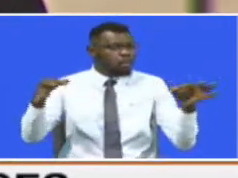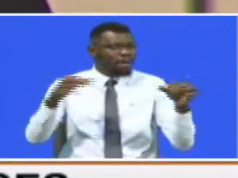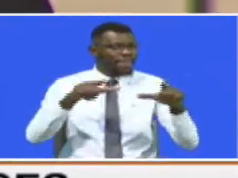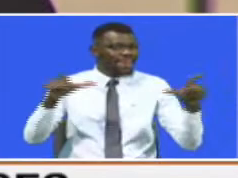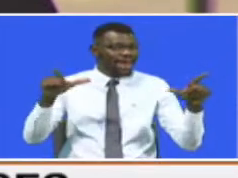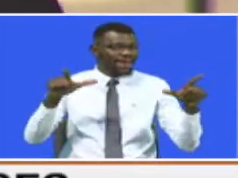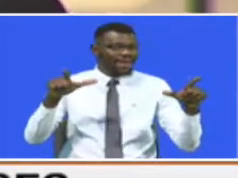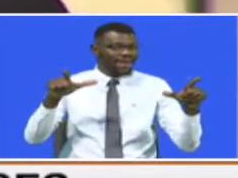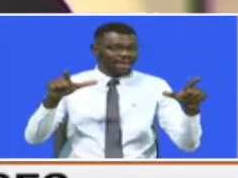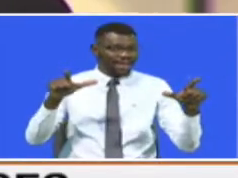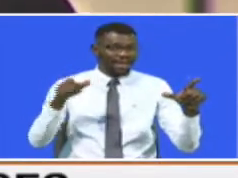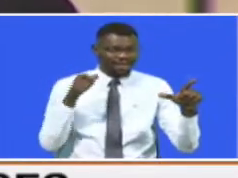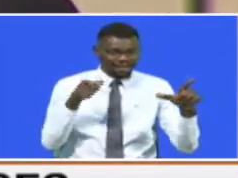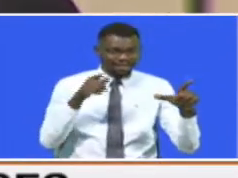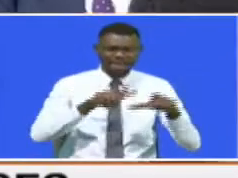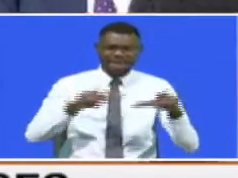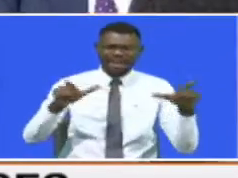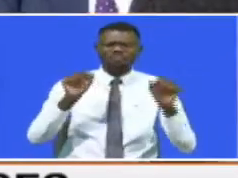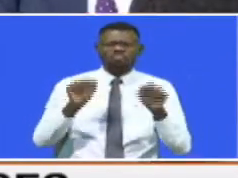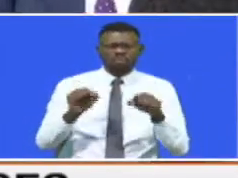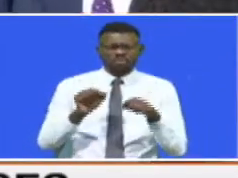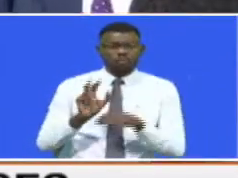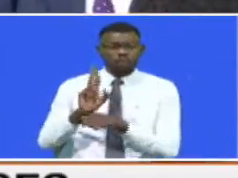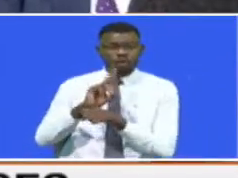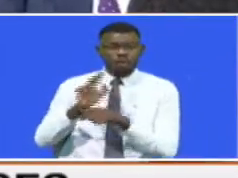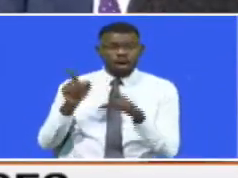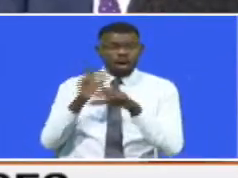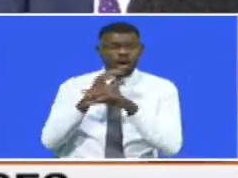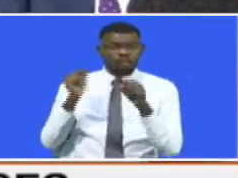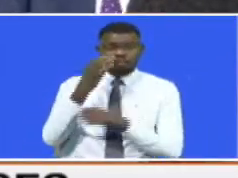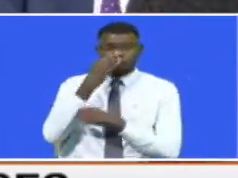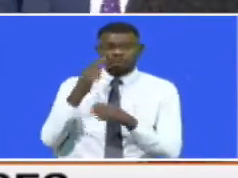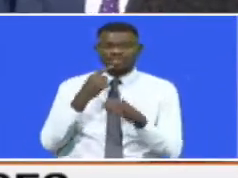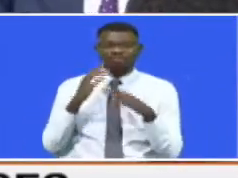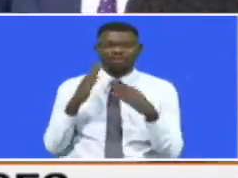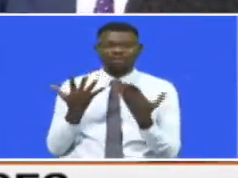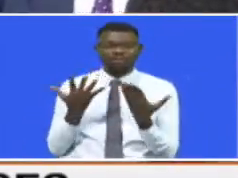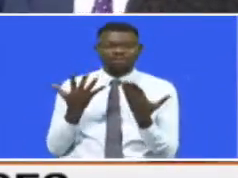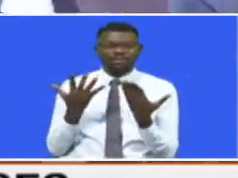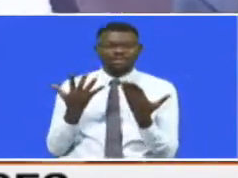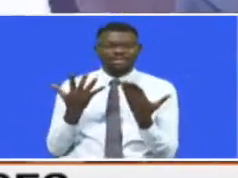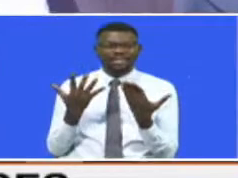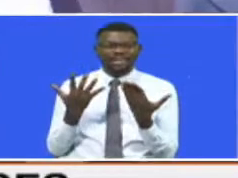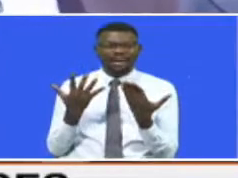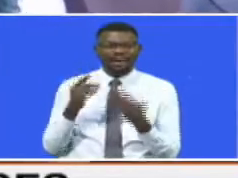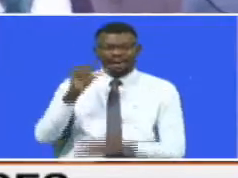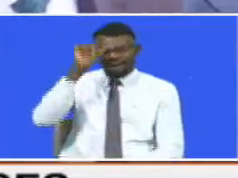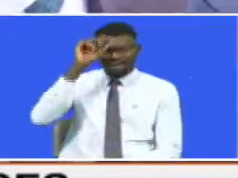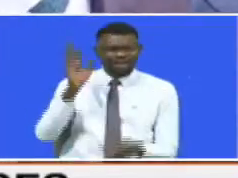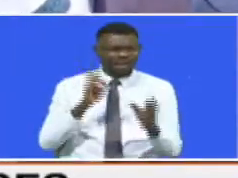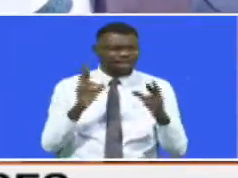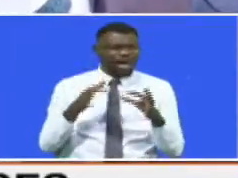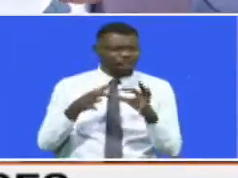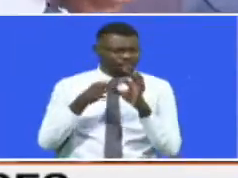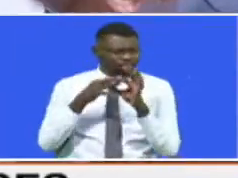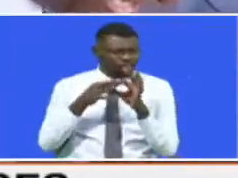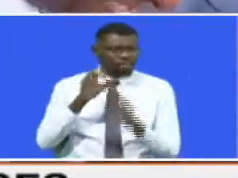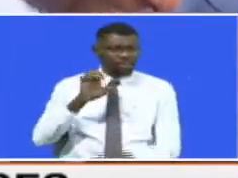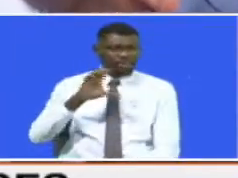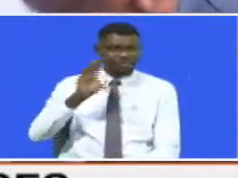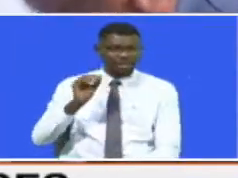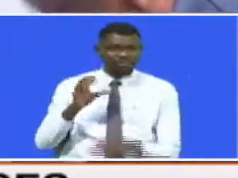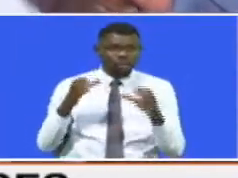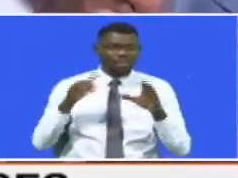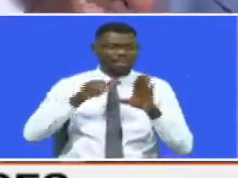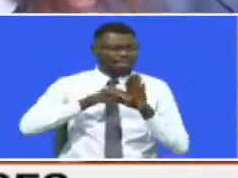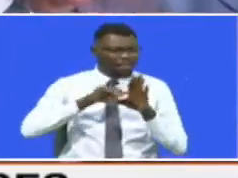identified as irrigable land. President Ruto says his government is considering partnering with East African Community member states